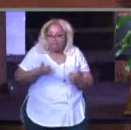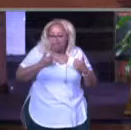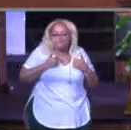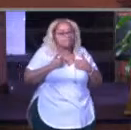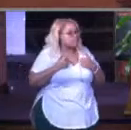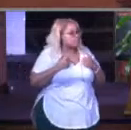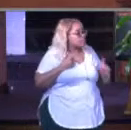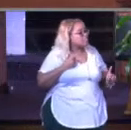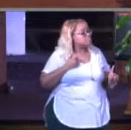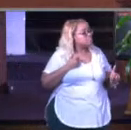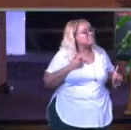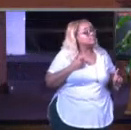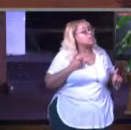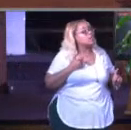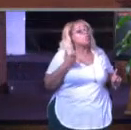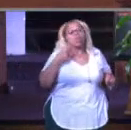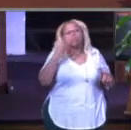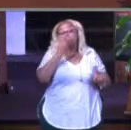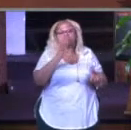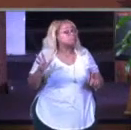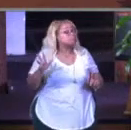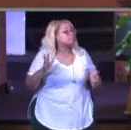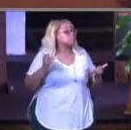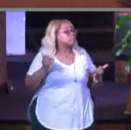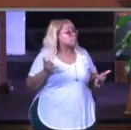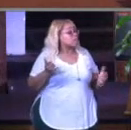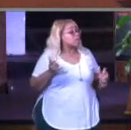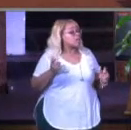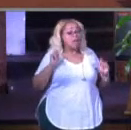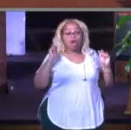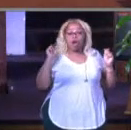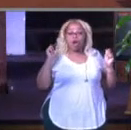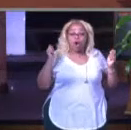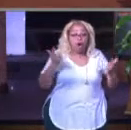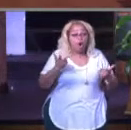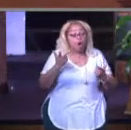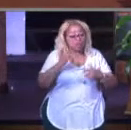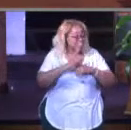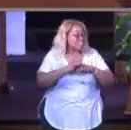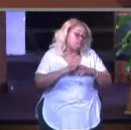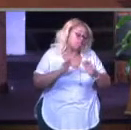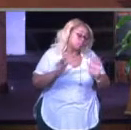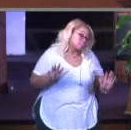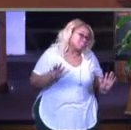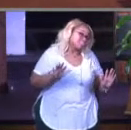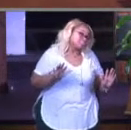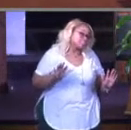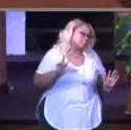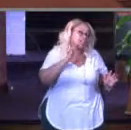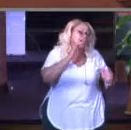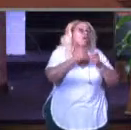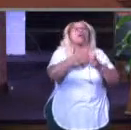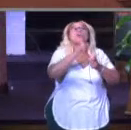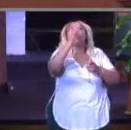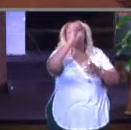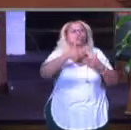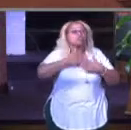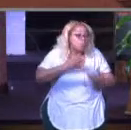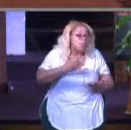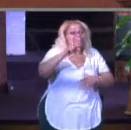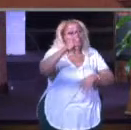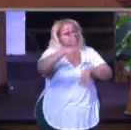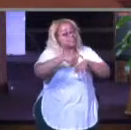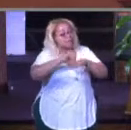lives. Now, what I'm saying is this. All of it is available according to God's will and